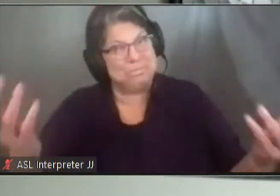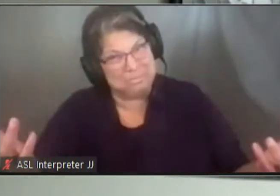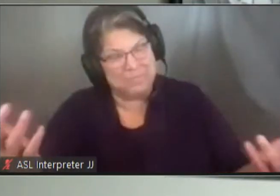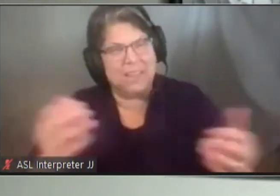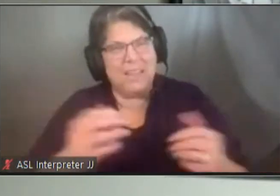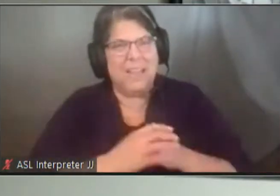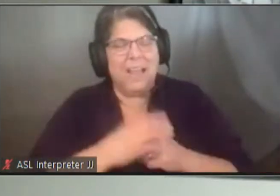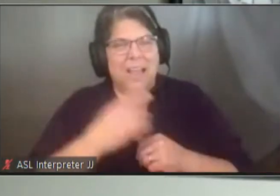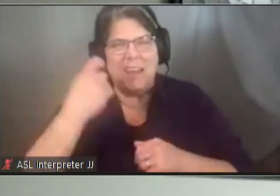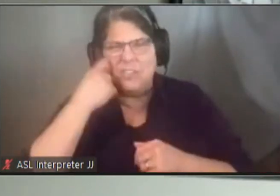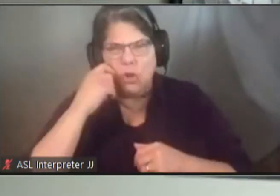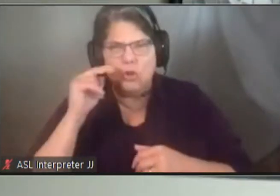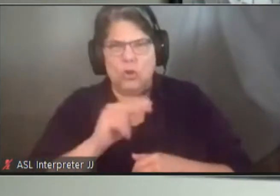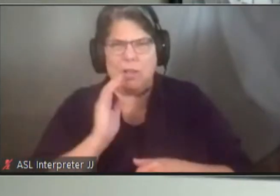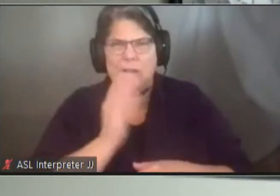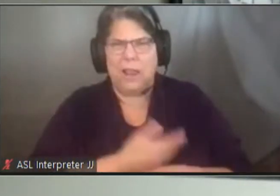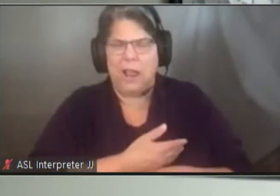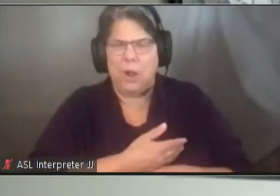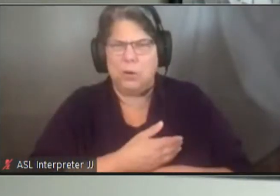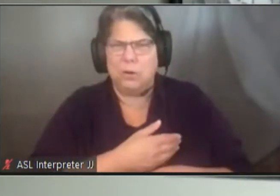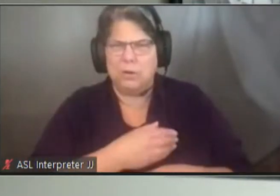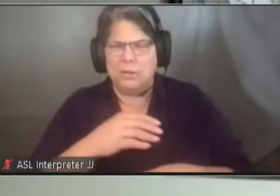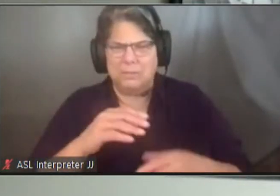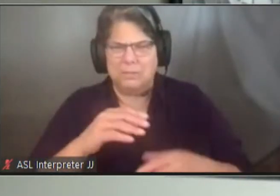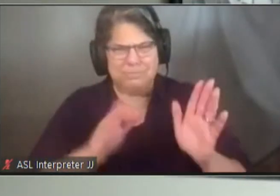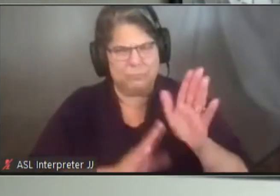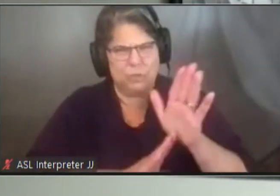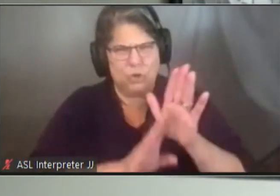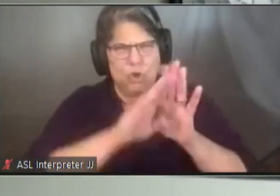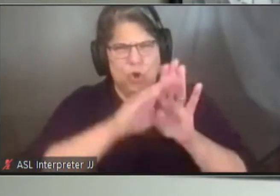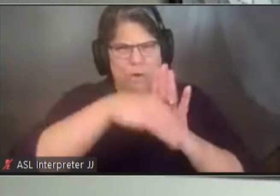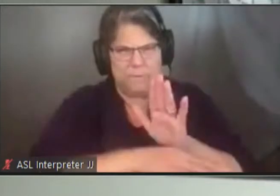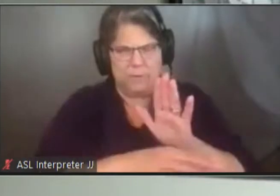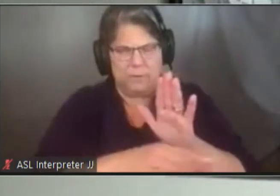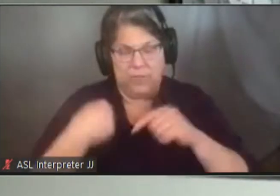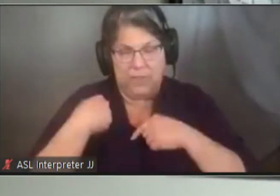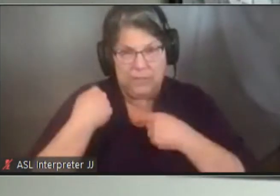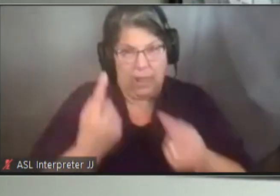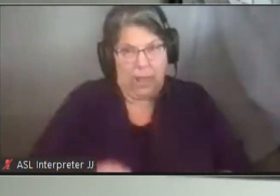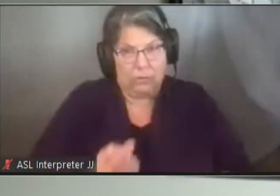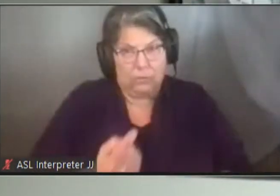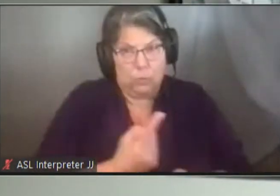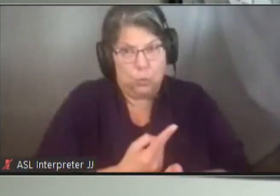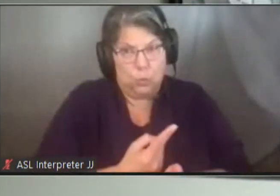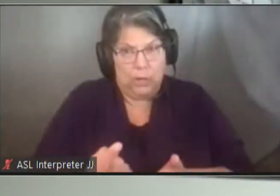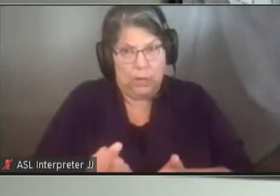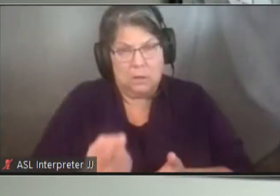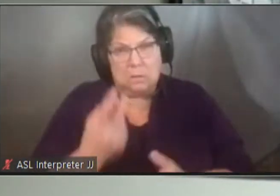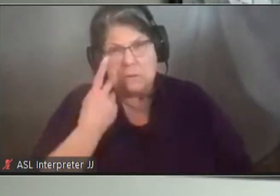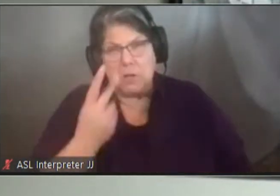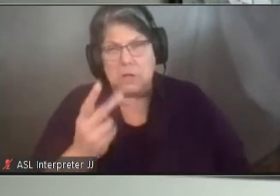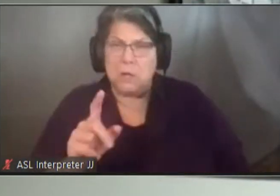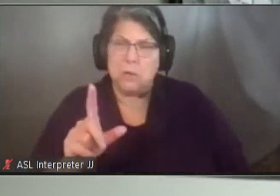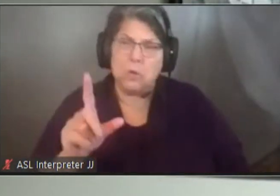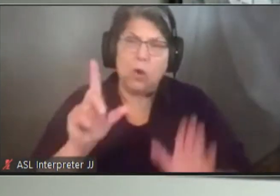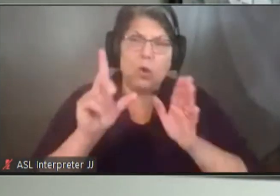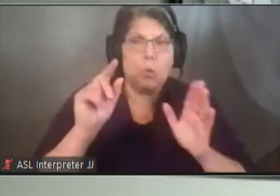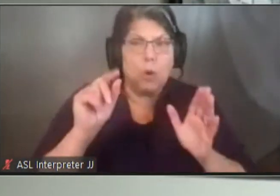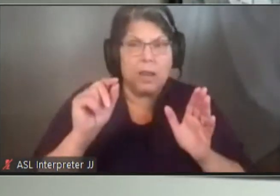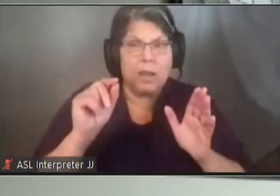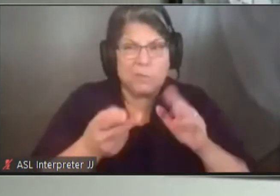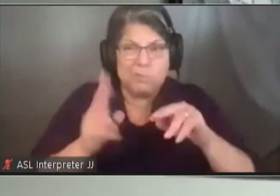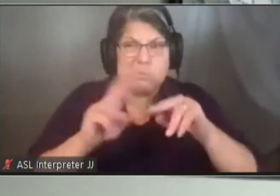at the at our epi curve, and for this past week, I've been seeing 20, and then it went to